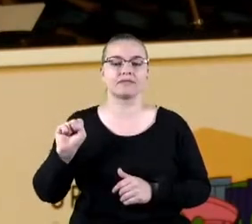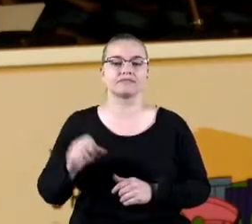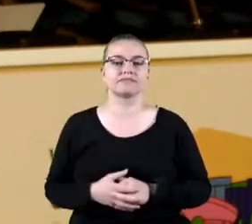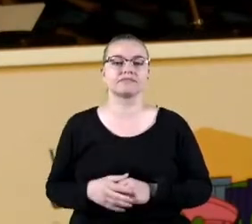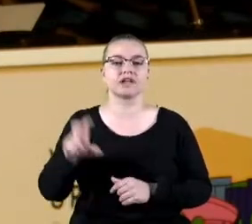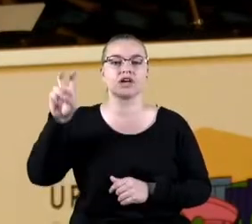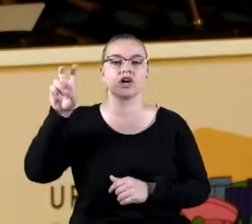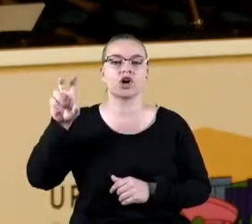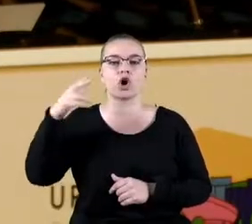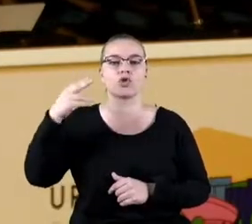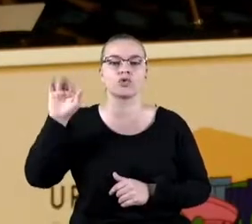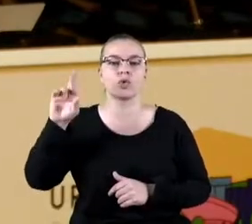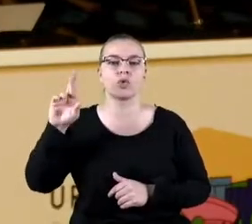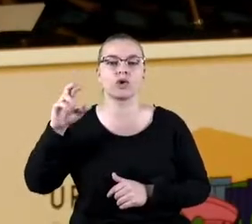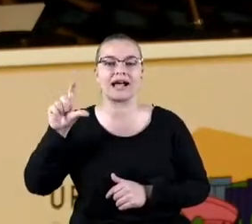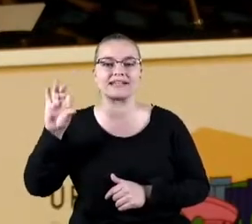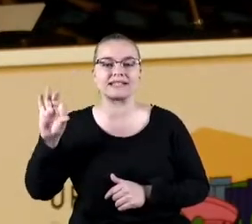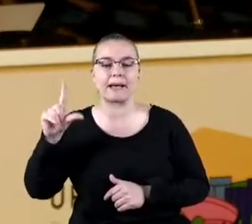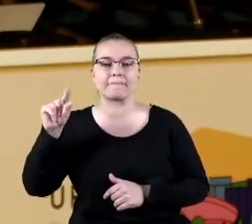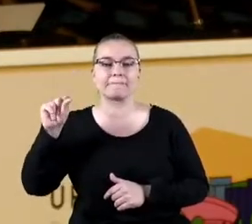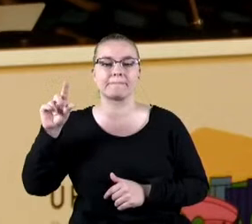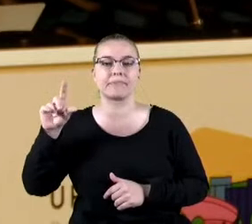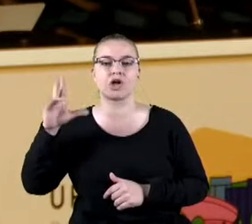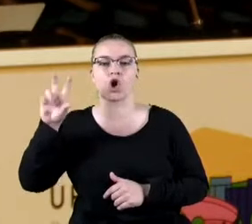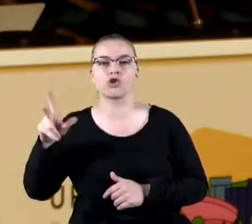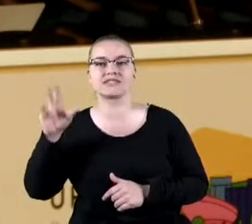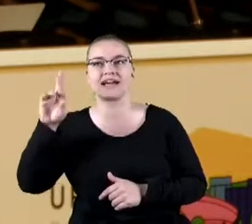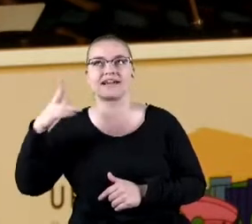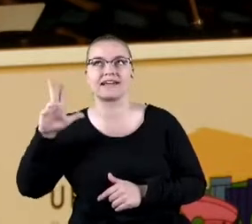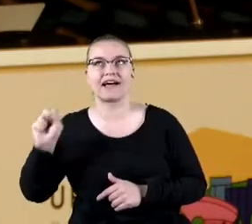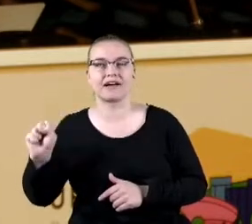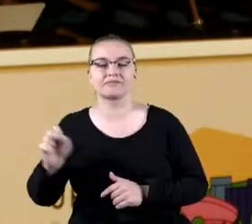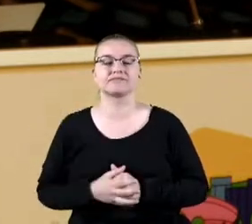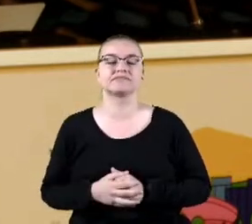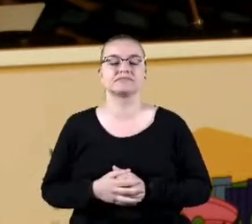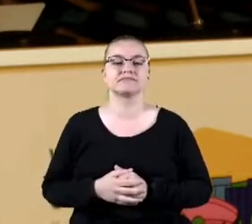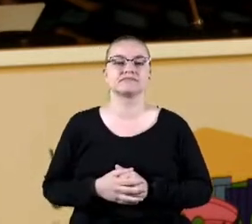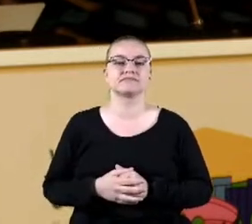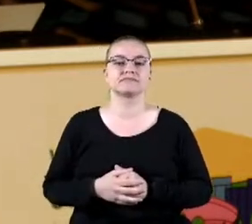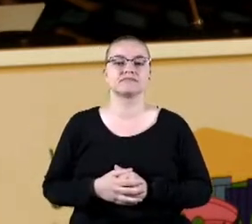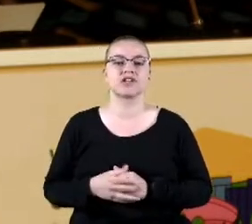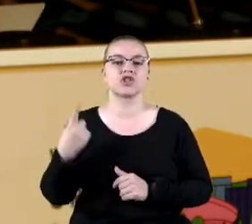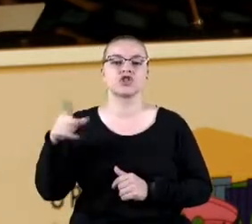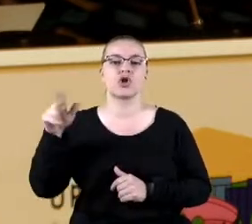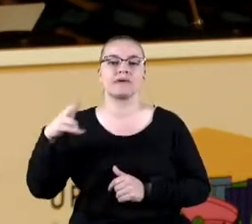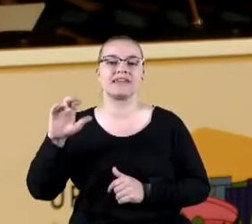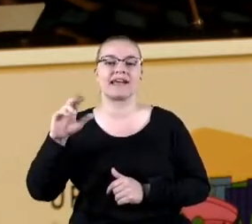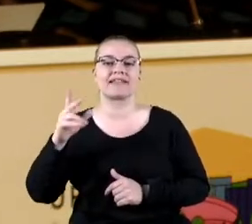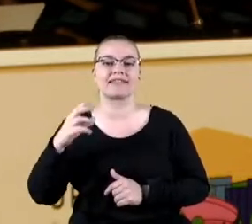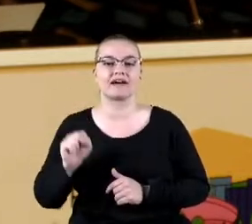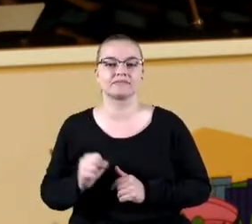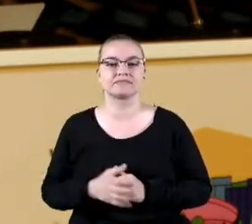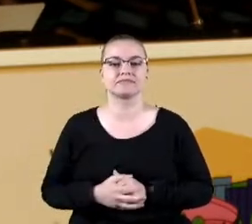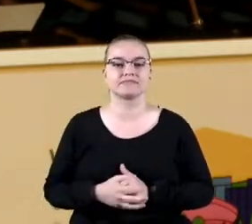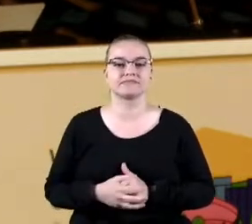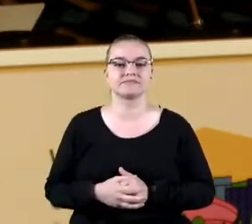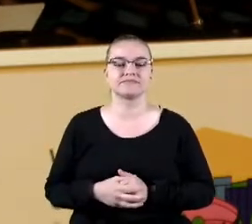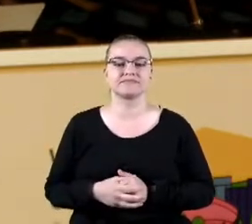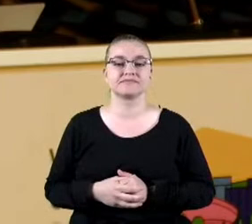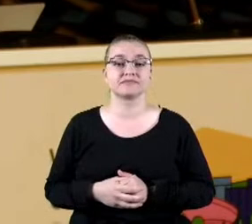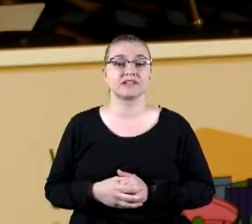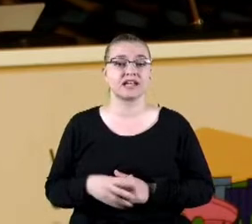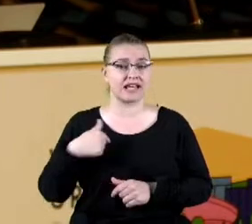Honduras, Nicaragua, Costa Rica, and the Dominican Republic. The institution I represent,